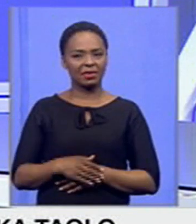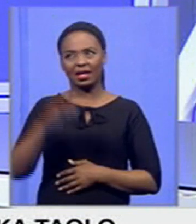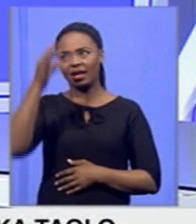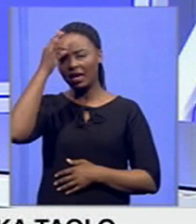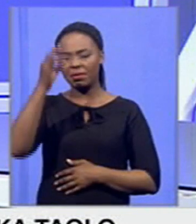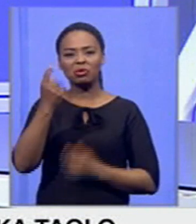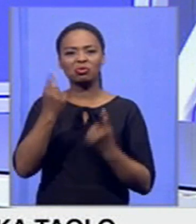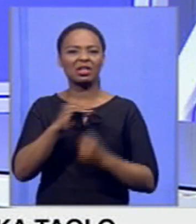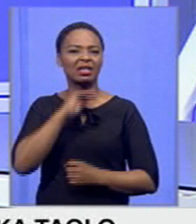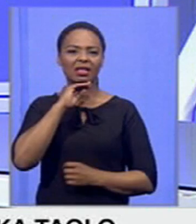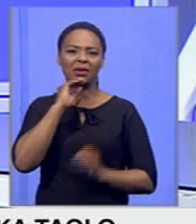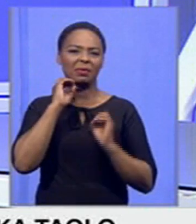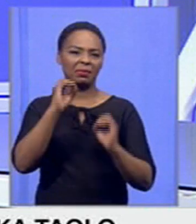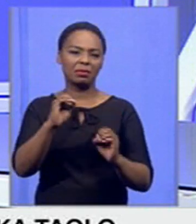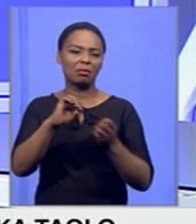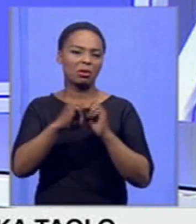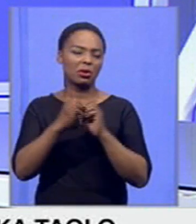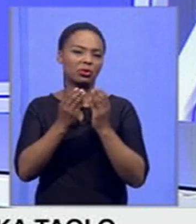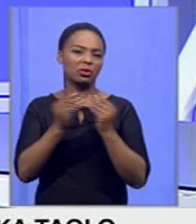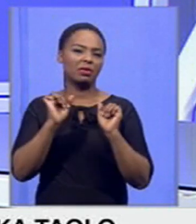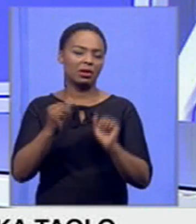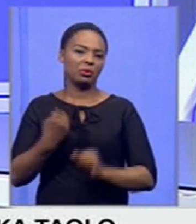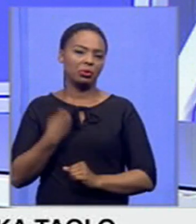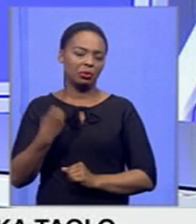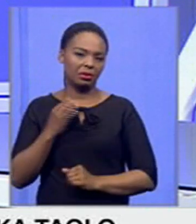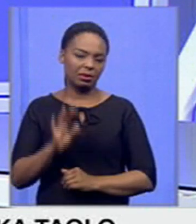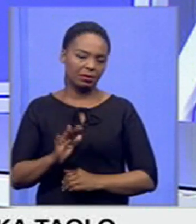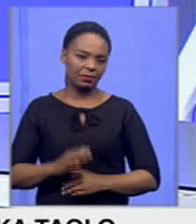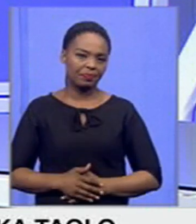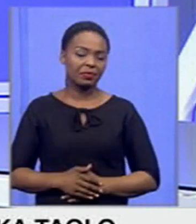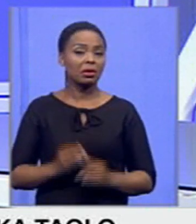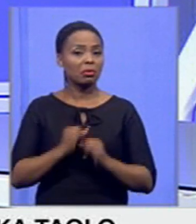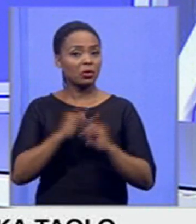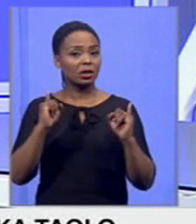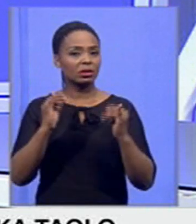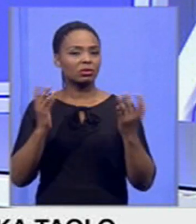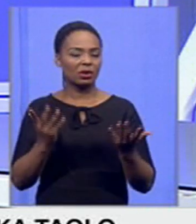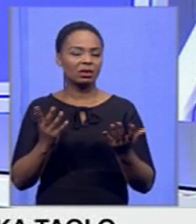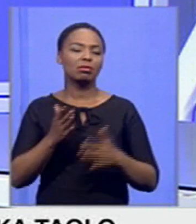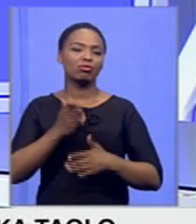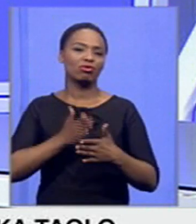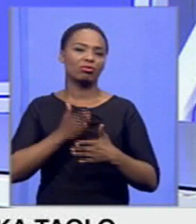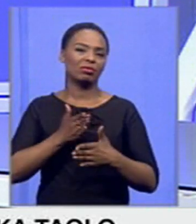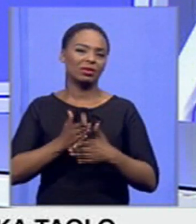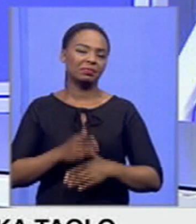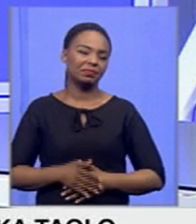tlala seatla ho rarolla diphephetso tseo batjha ba tobaneng le tsona haholoholo tlhokeho ya mesebetsi.